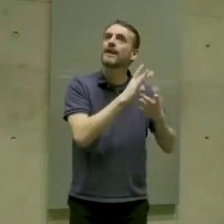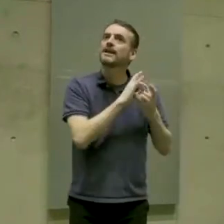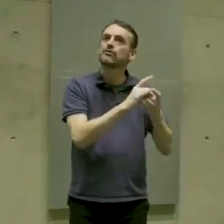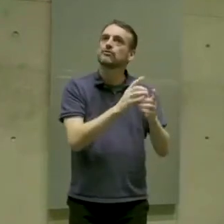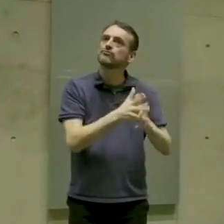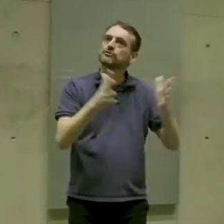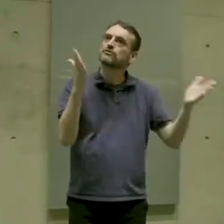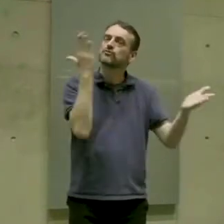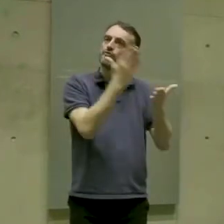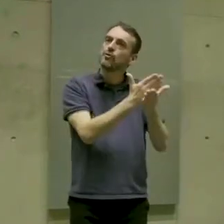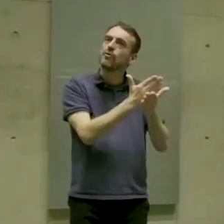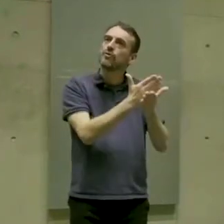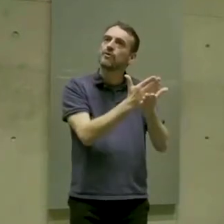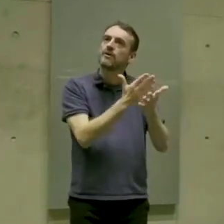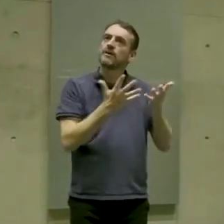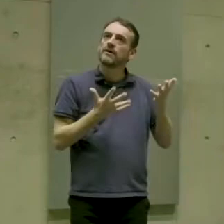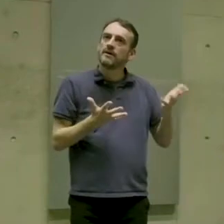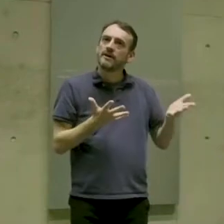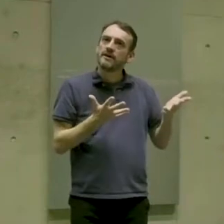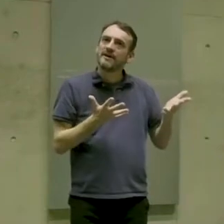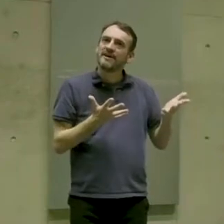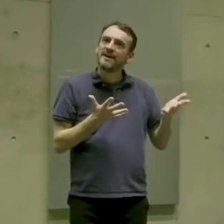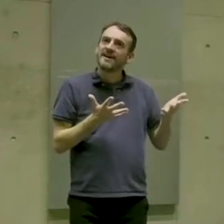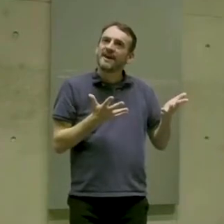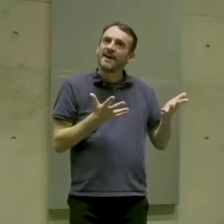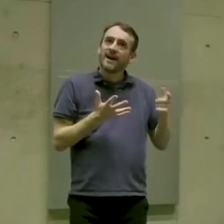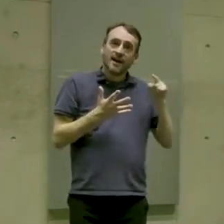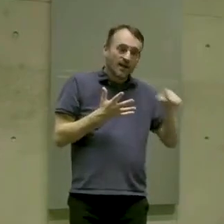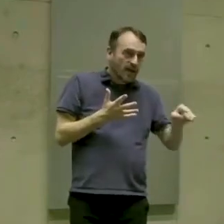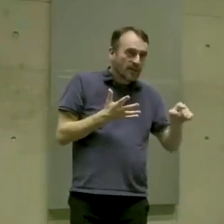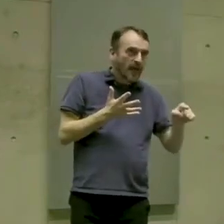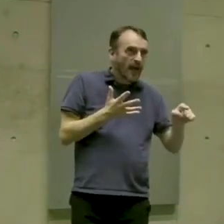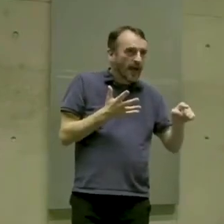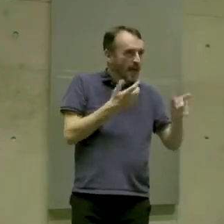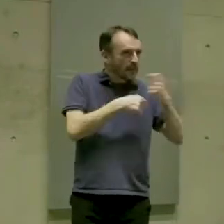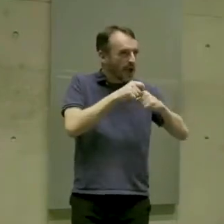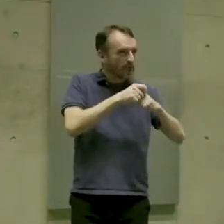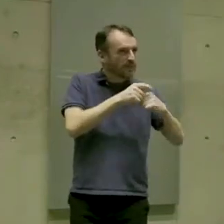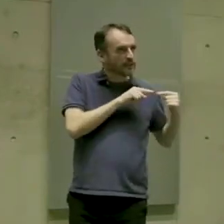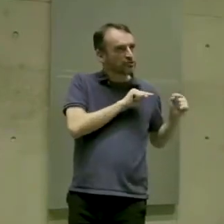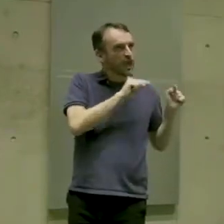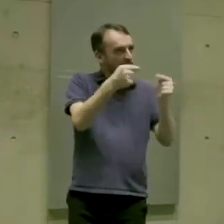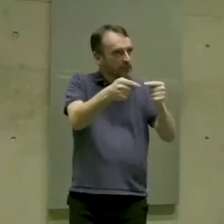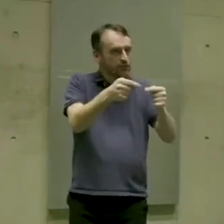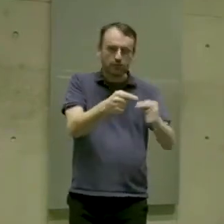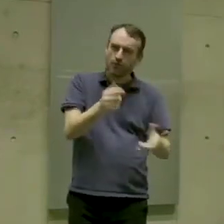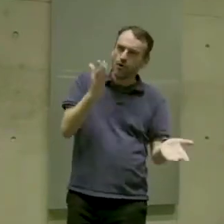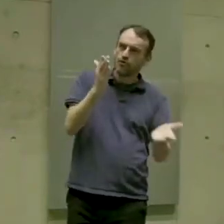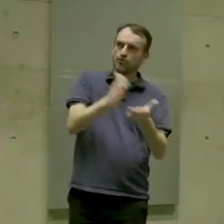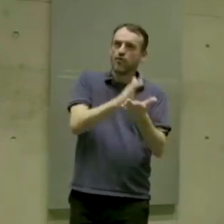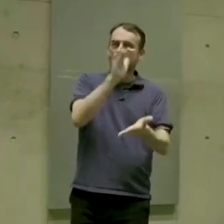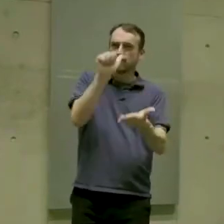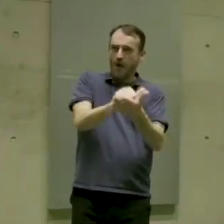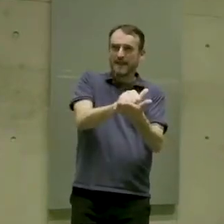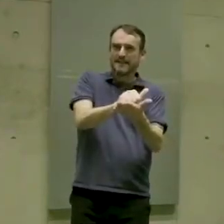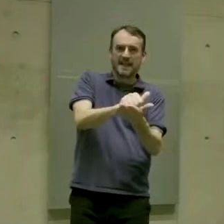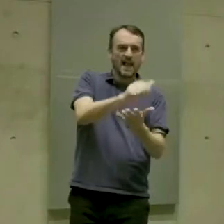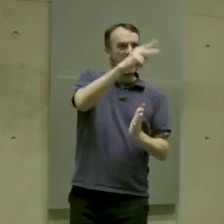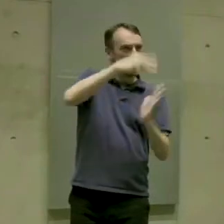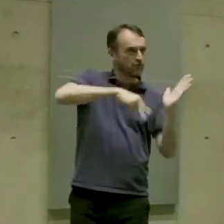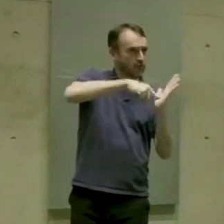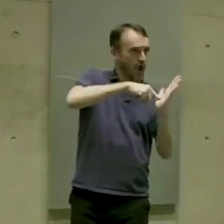sensationalism than any kind of true, right, correct literature. Does that sound familiar? It might sound familiar. We'll get back to